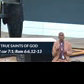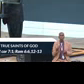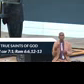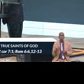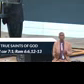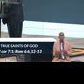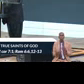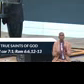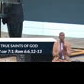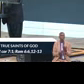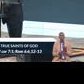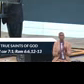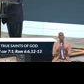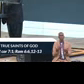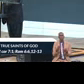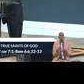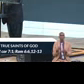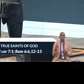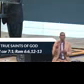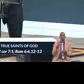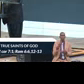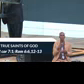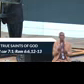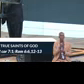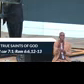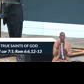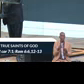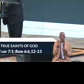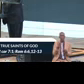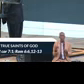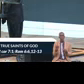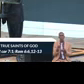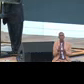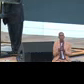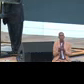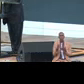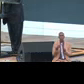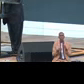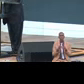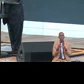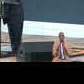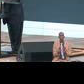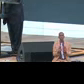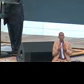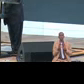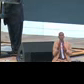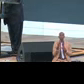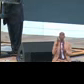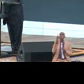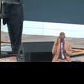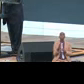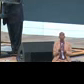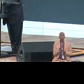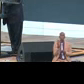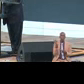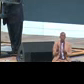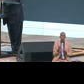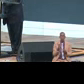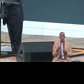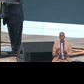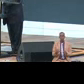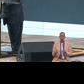and spirit, perfecting holiness in the fear of God.